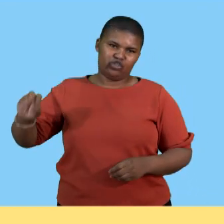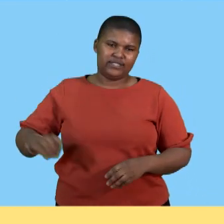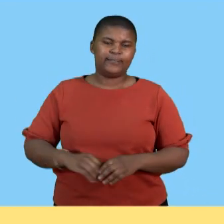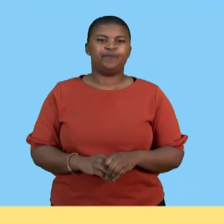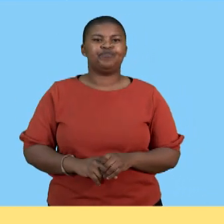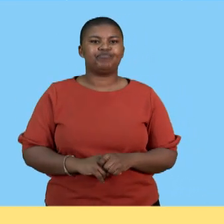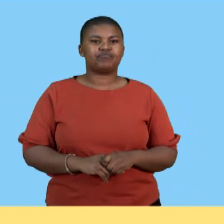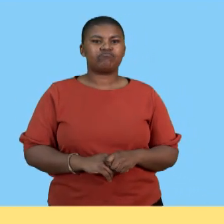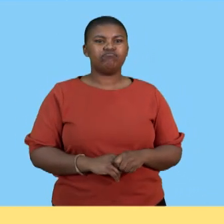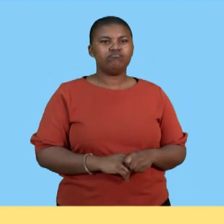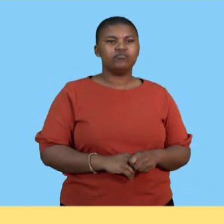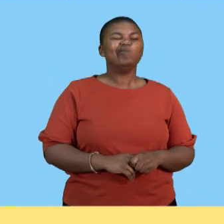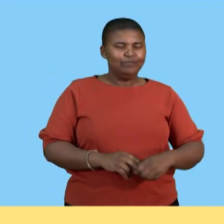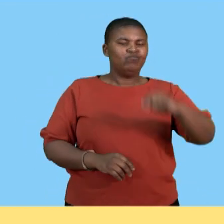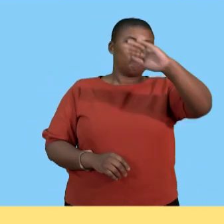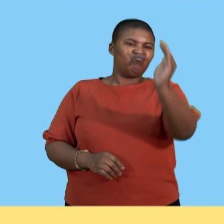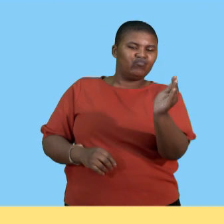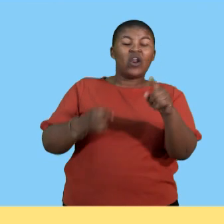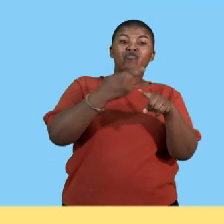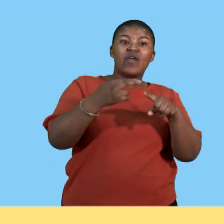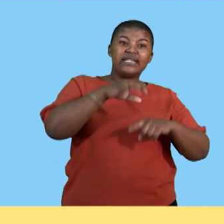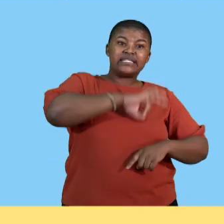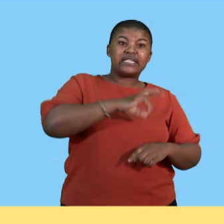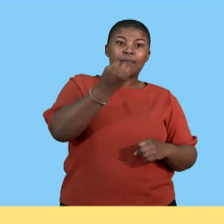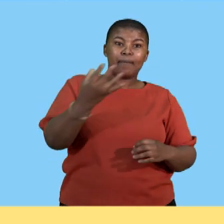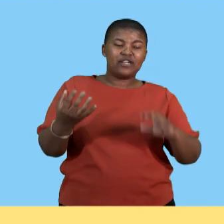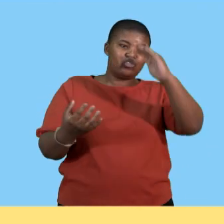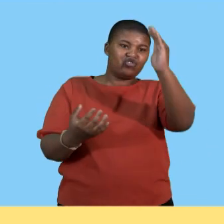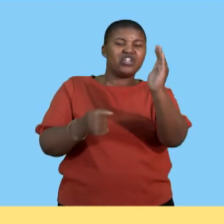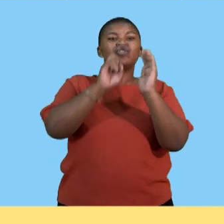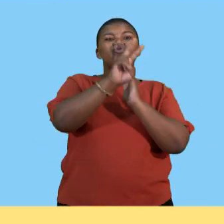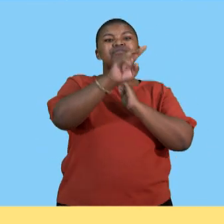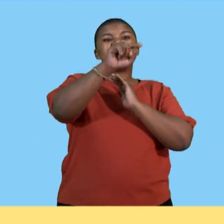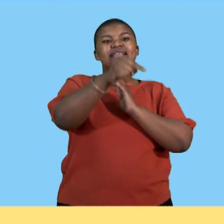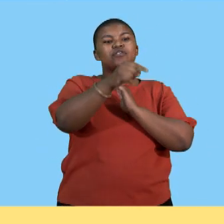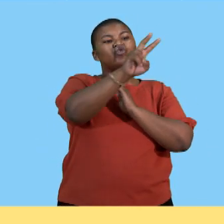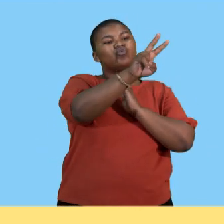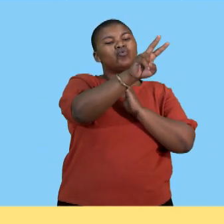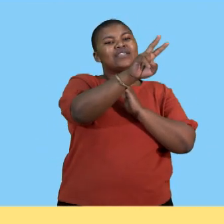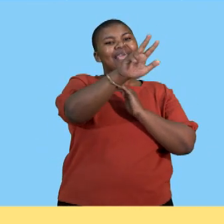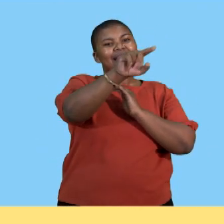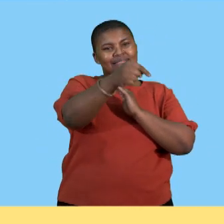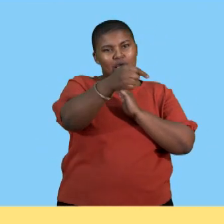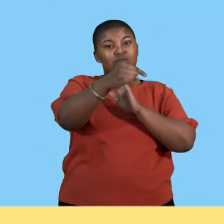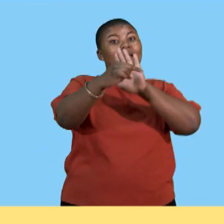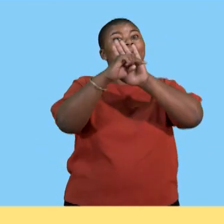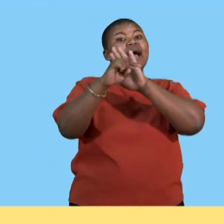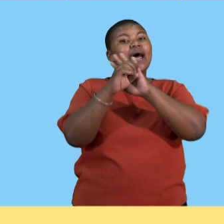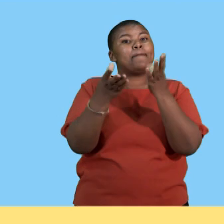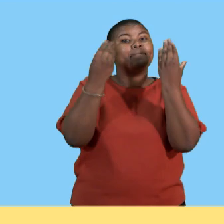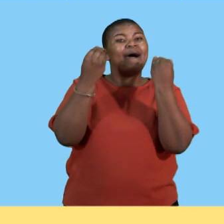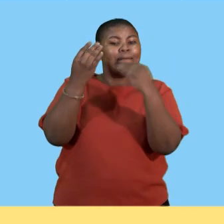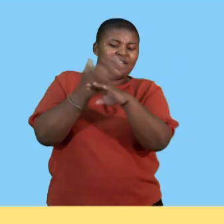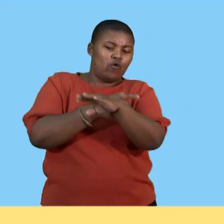2,400. So I'll come in, then I'll say my rent income is 28,000. minus the one received